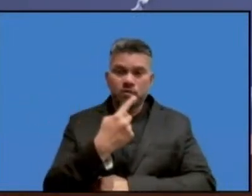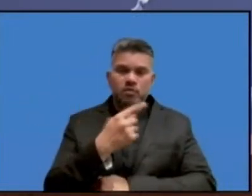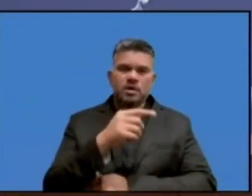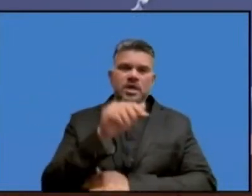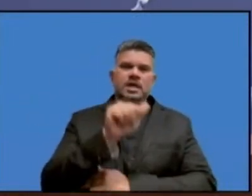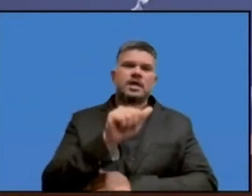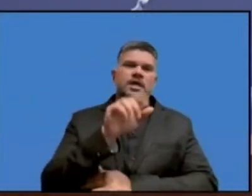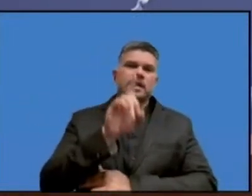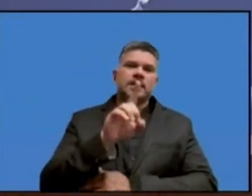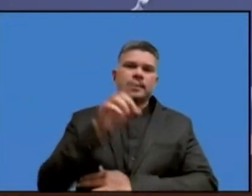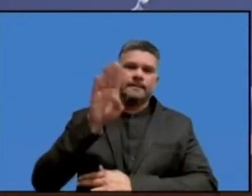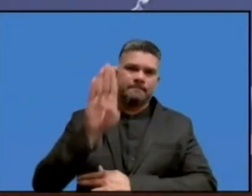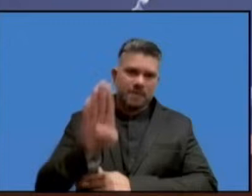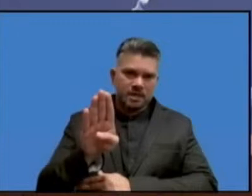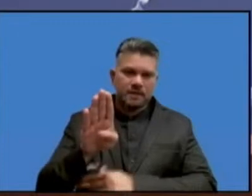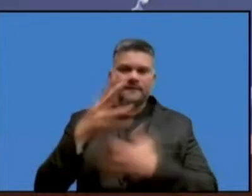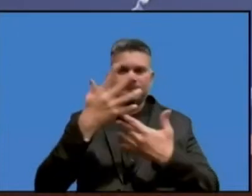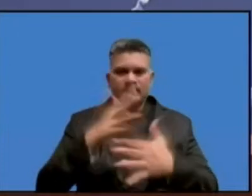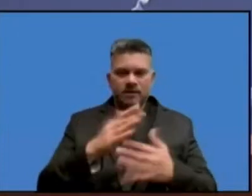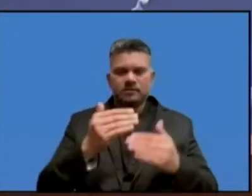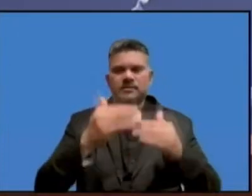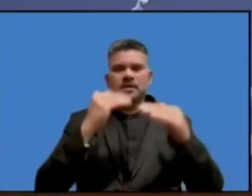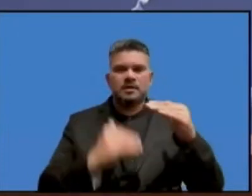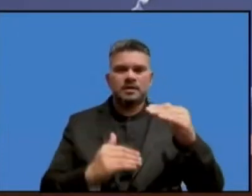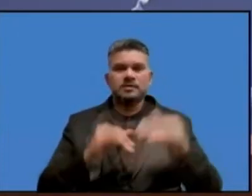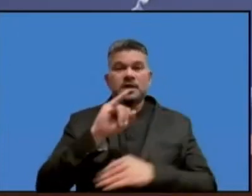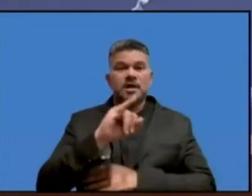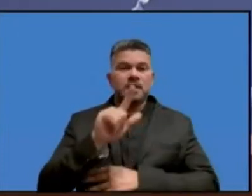followed by ILO.